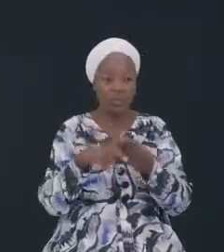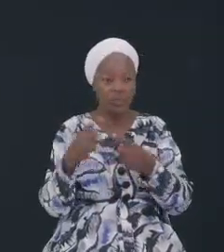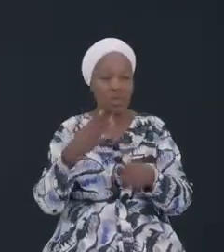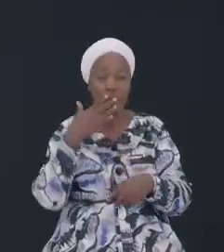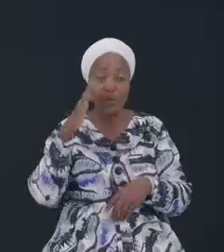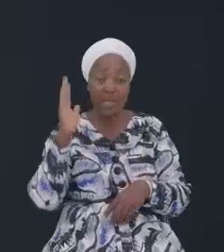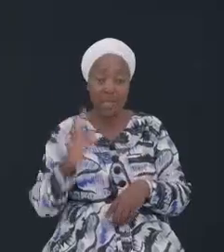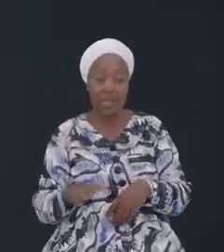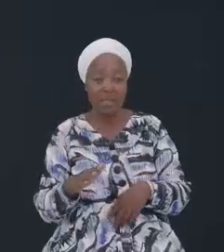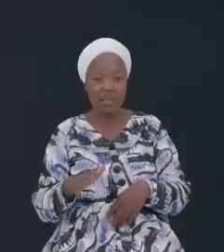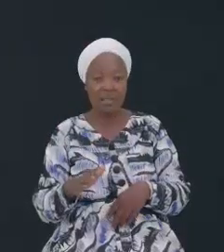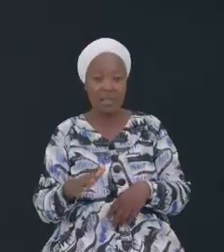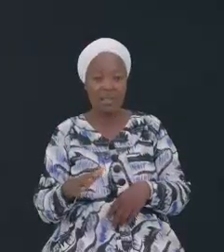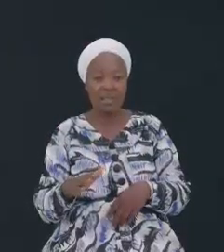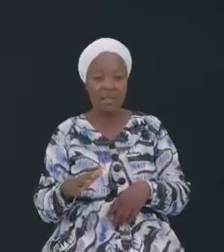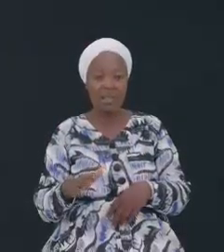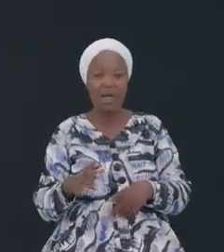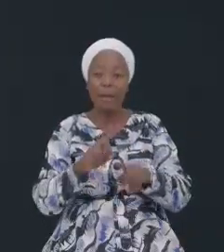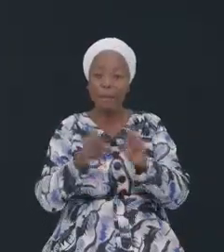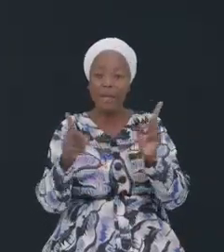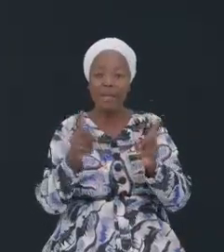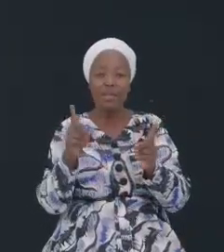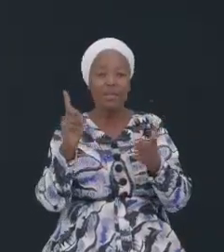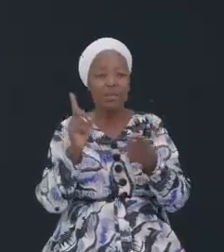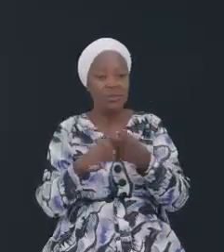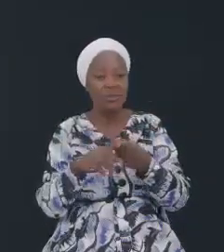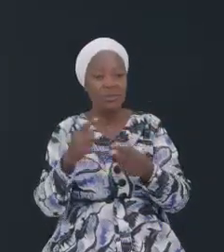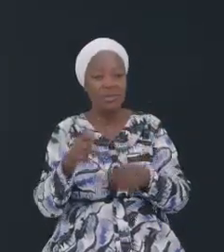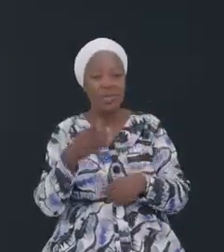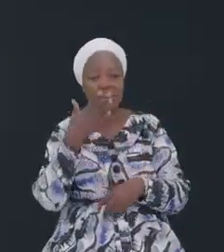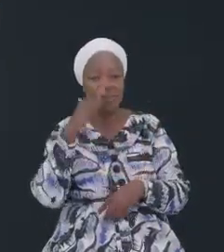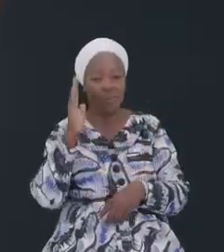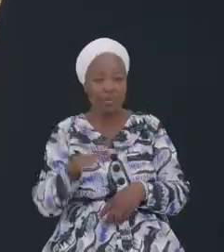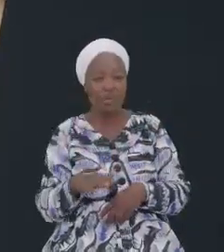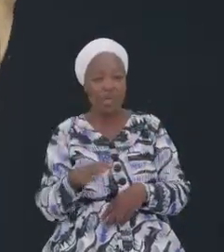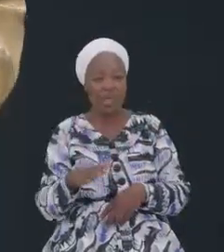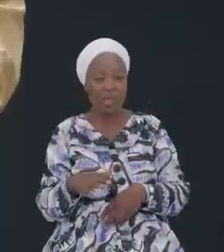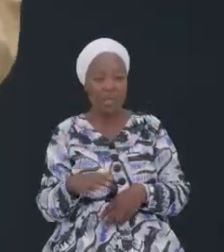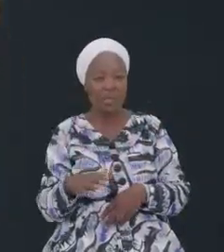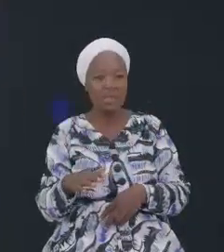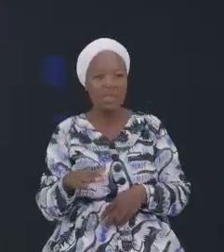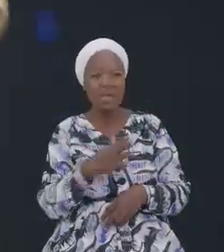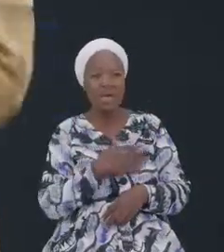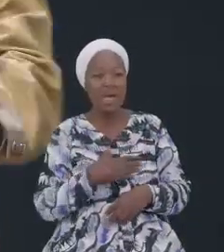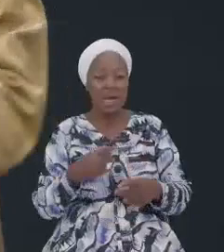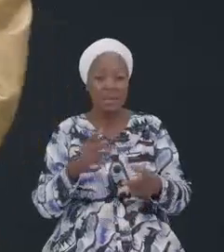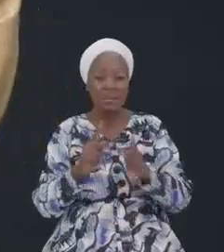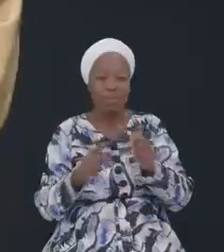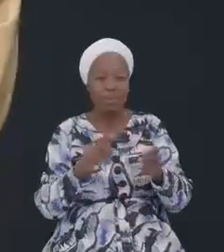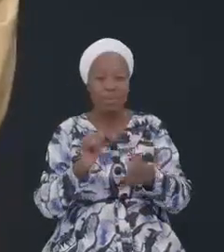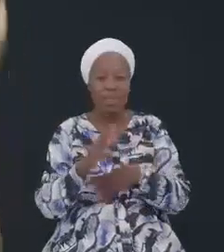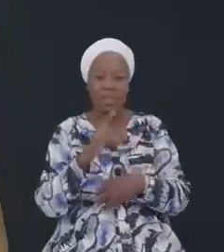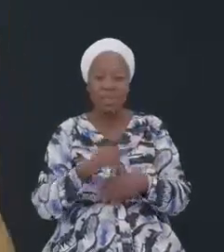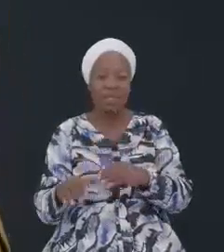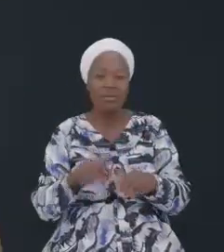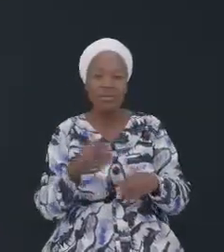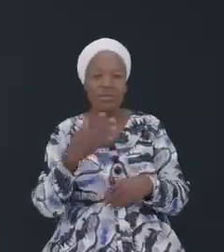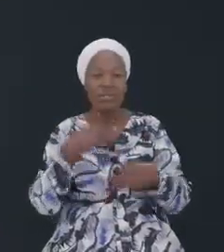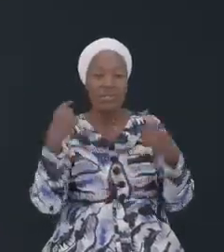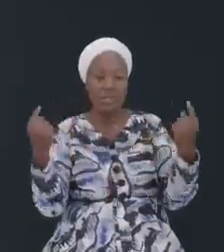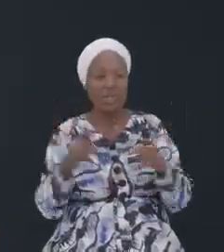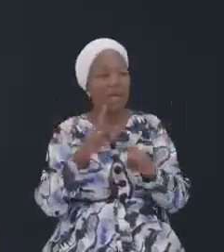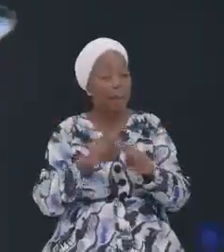wicked, but unto the people who remain habitually sinners,